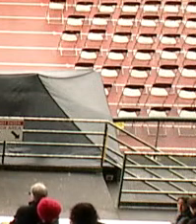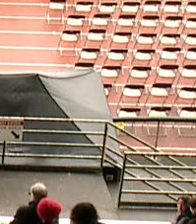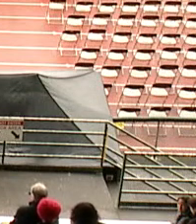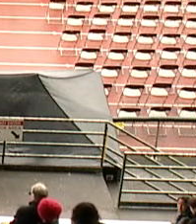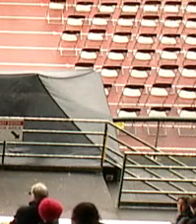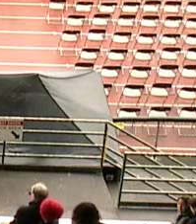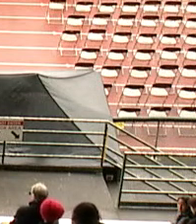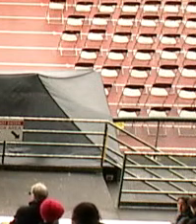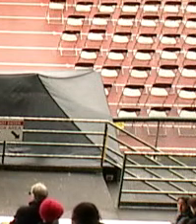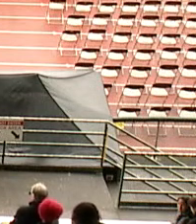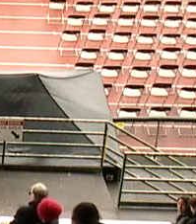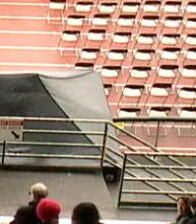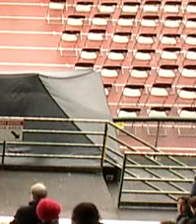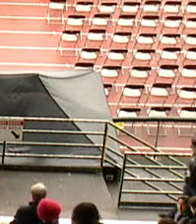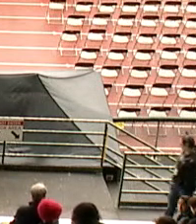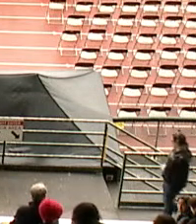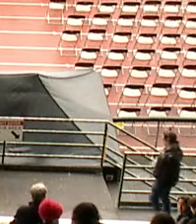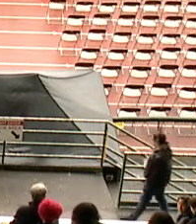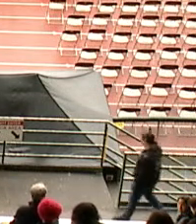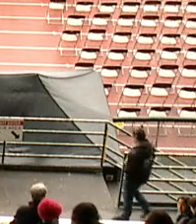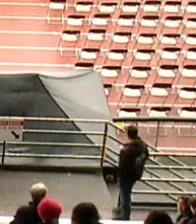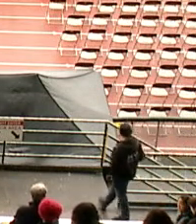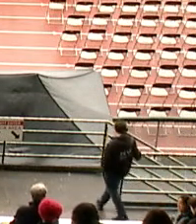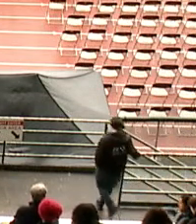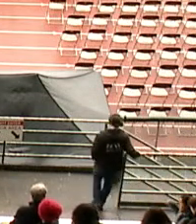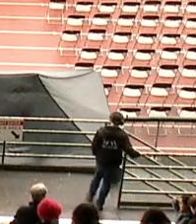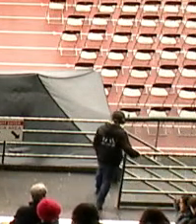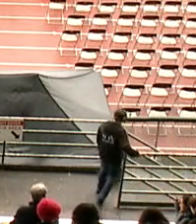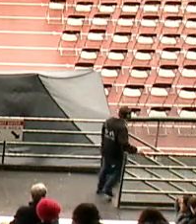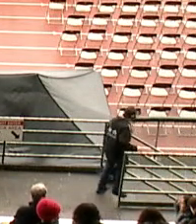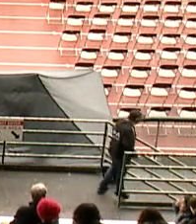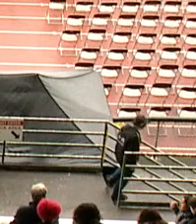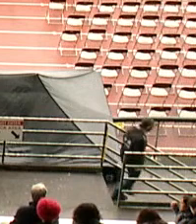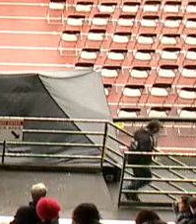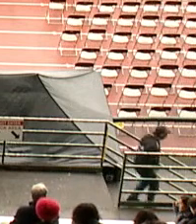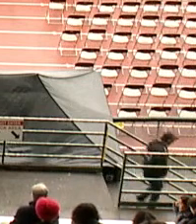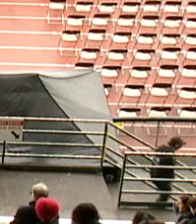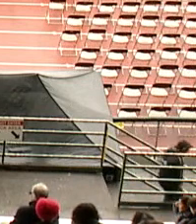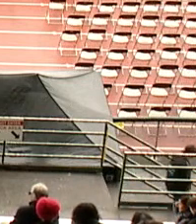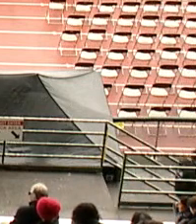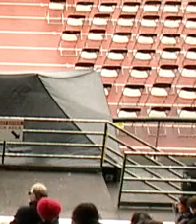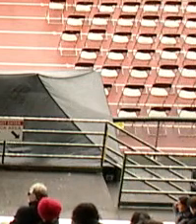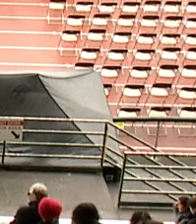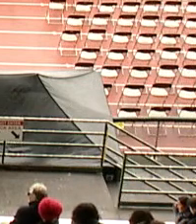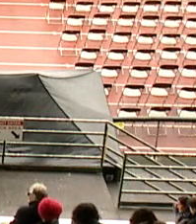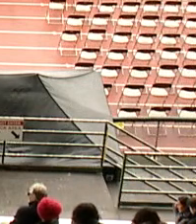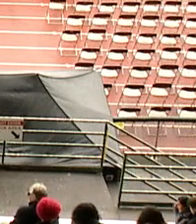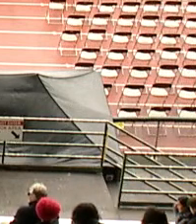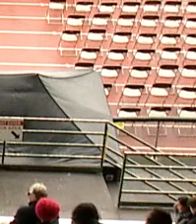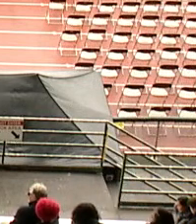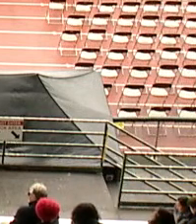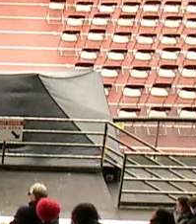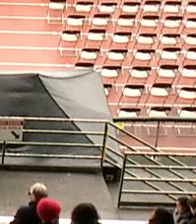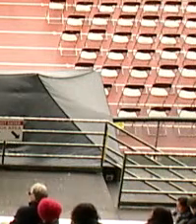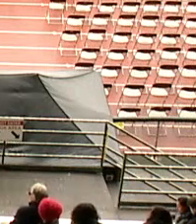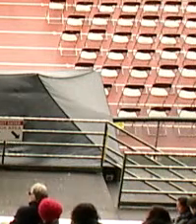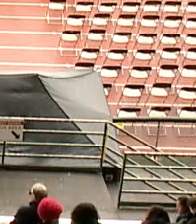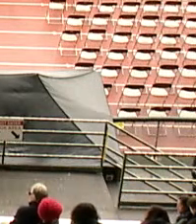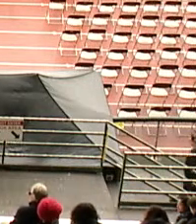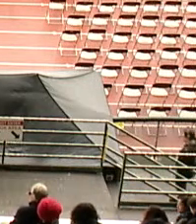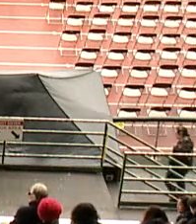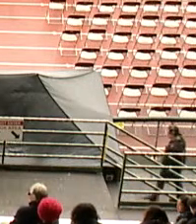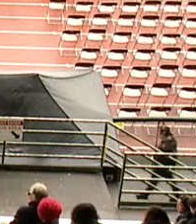me thrill as only you know how. Sway me smooth, sway me round.